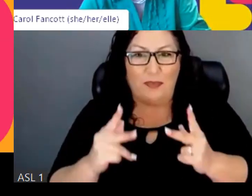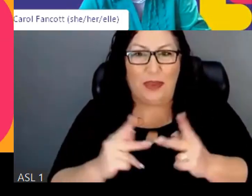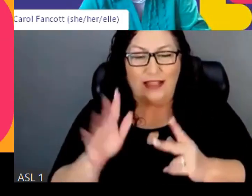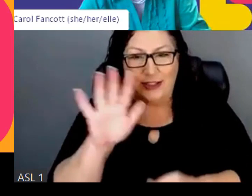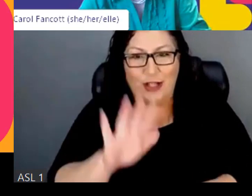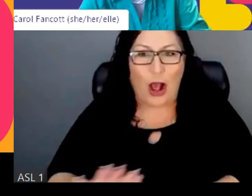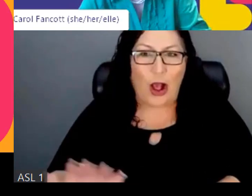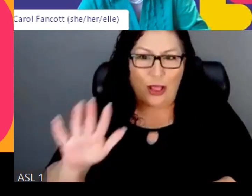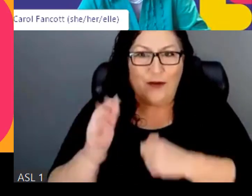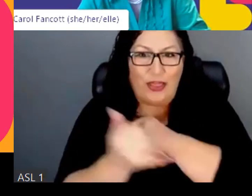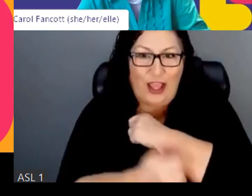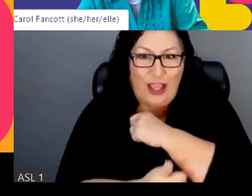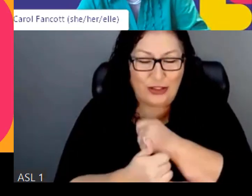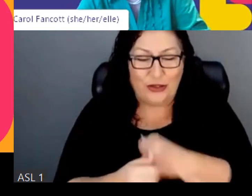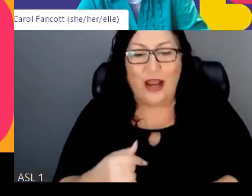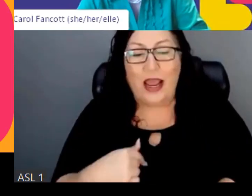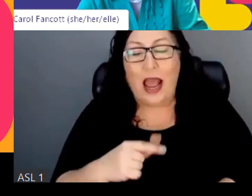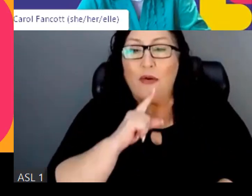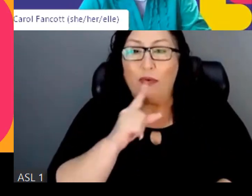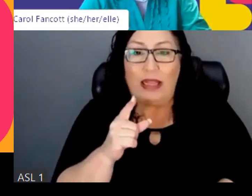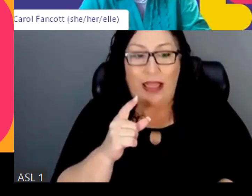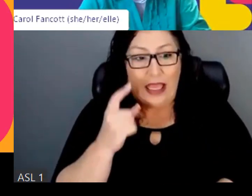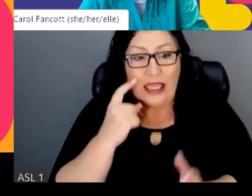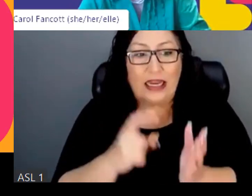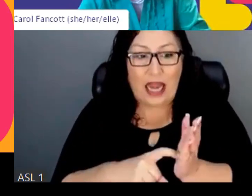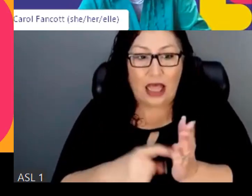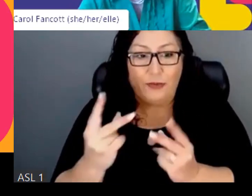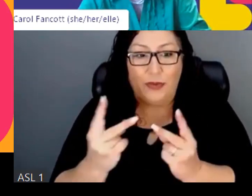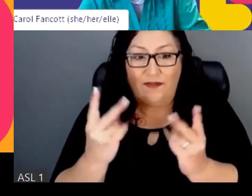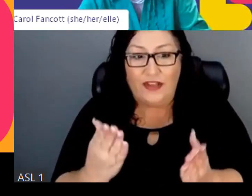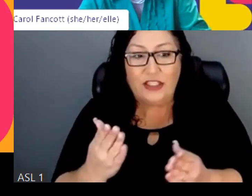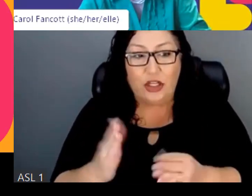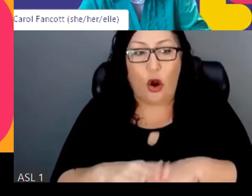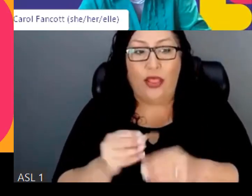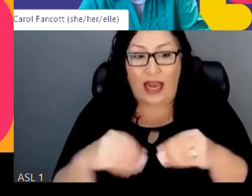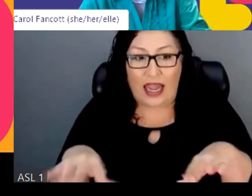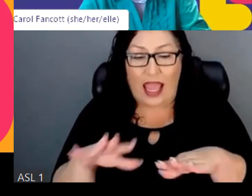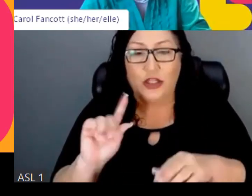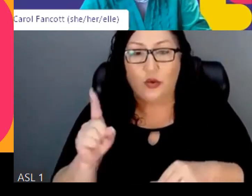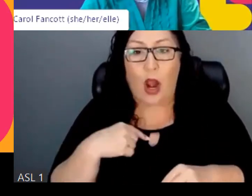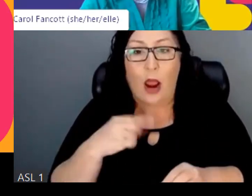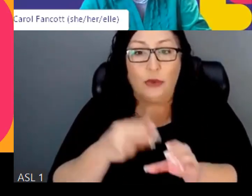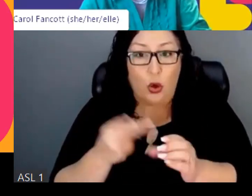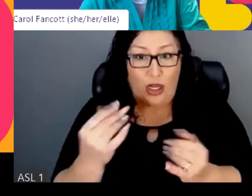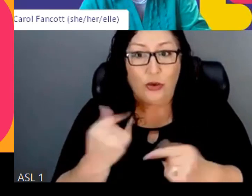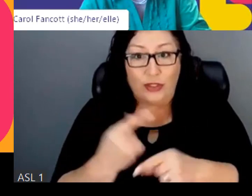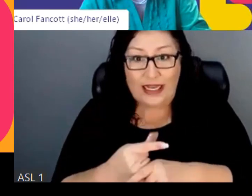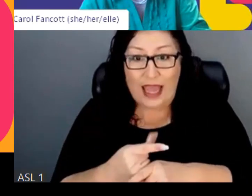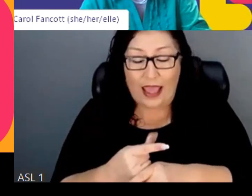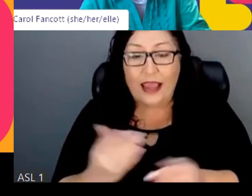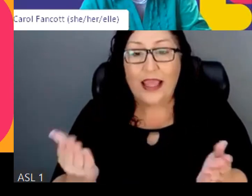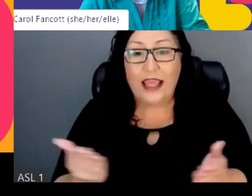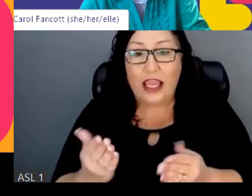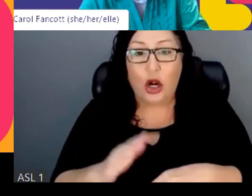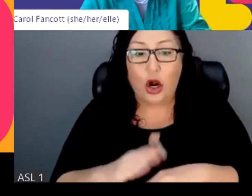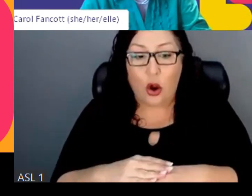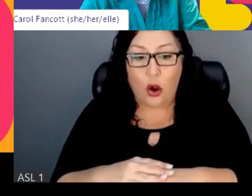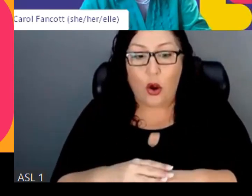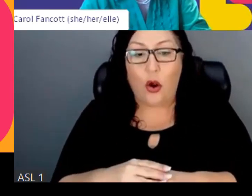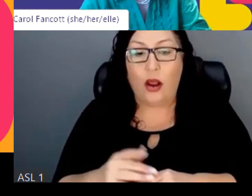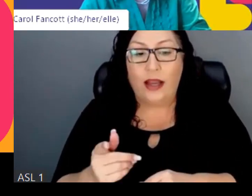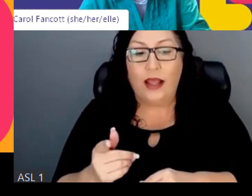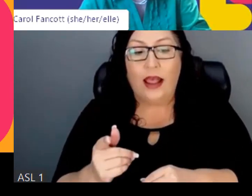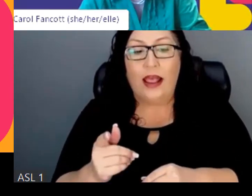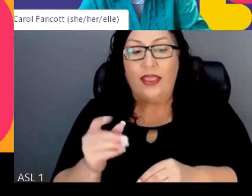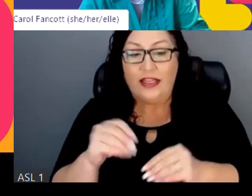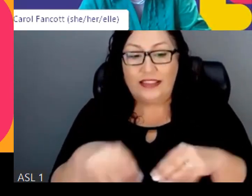of places across the country. I gratefully acknowledge being a visitor on the lands where I'm joining you today, here on